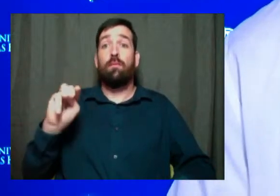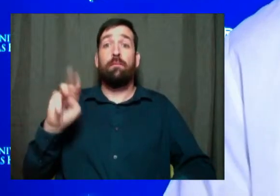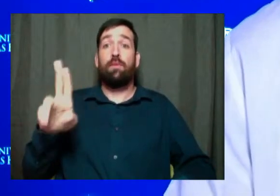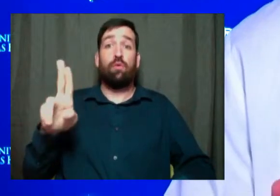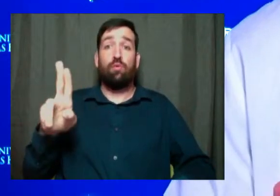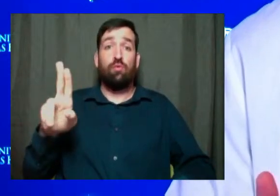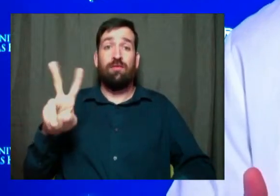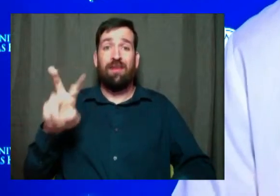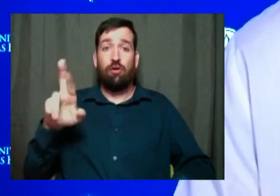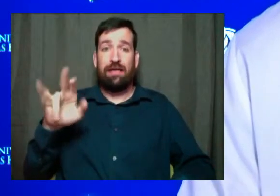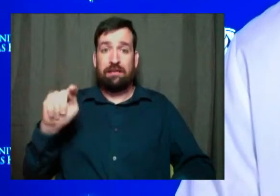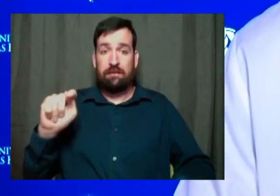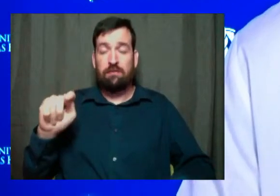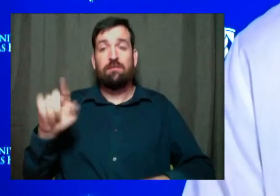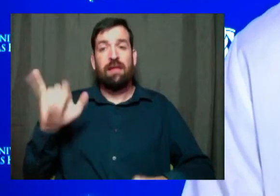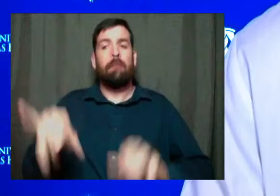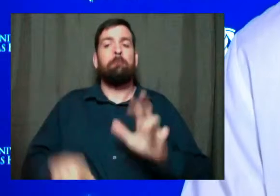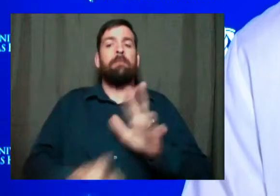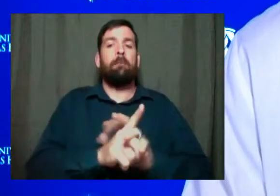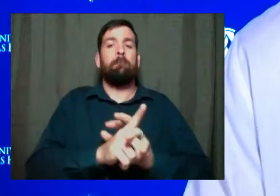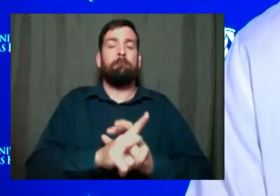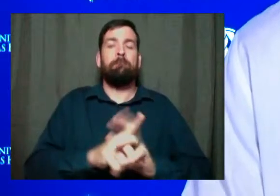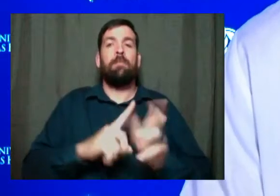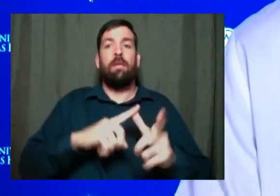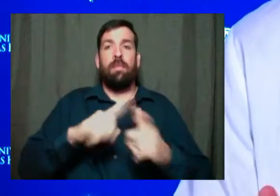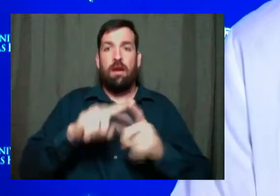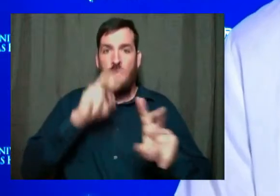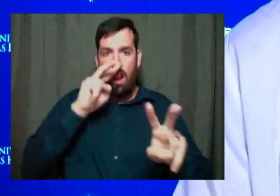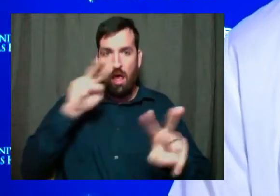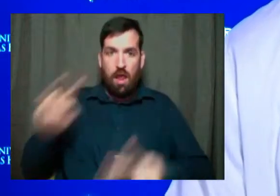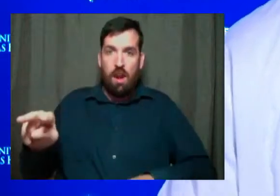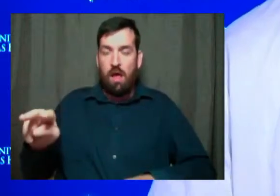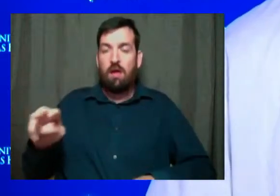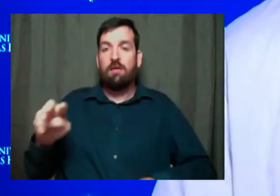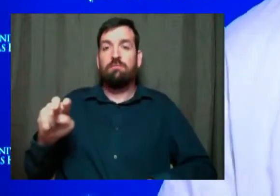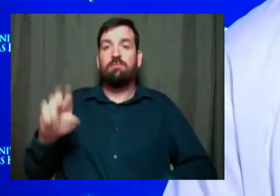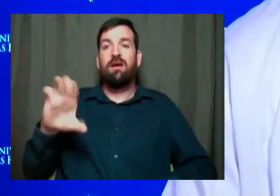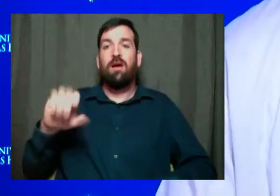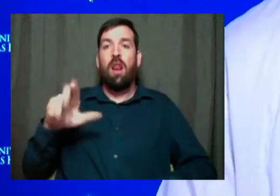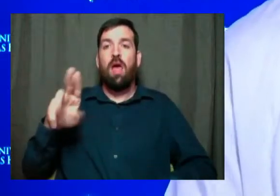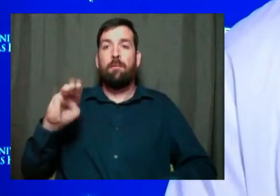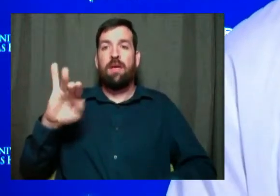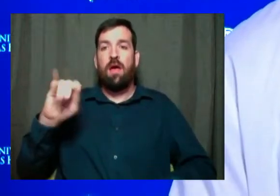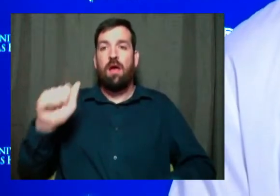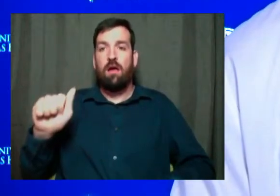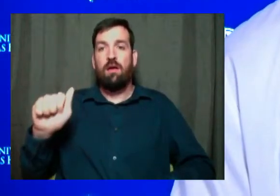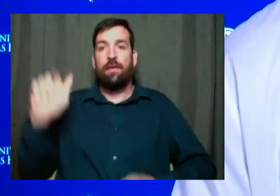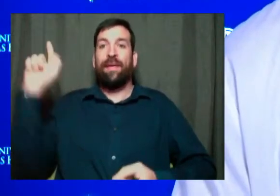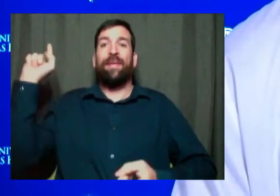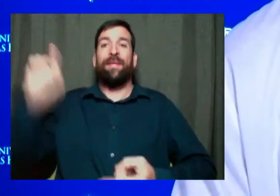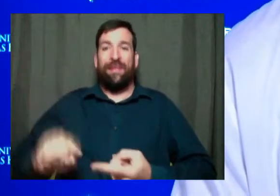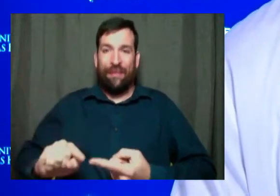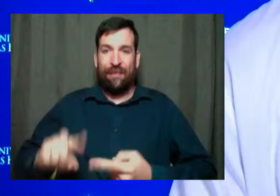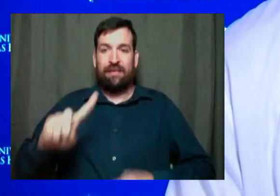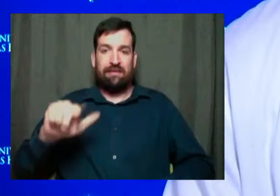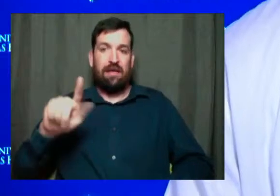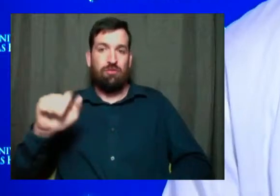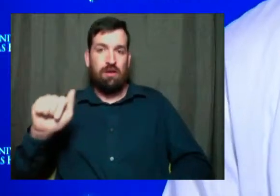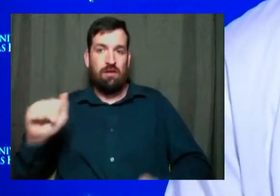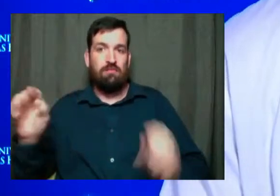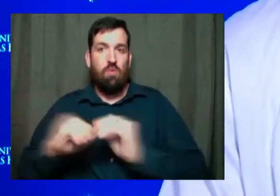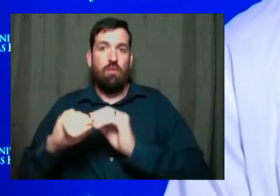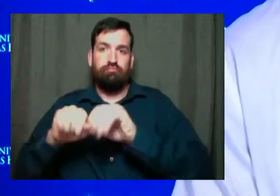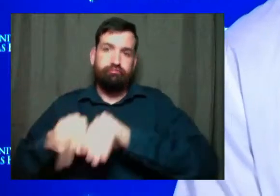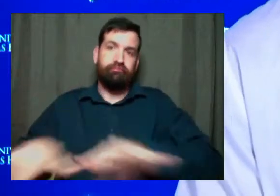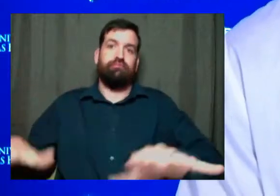that kind of popped up, and now if you look at particularly in Colombia, it's gone back down, and Delta has become more predominant as well. So still